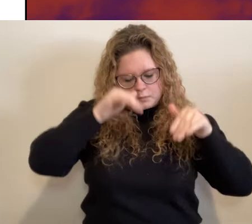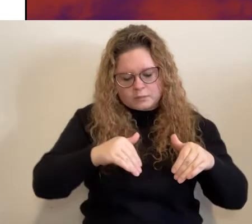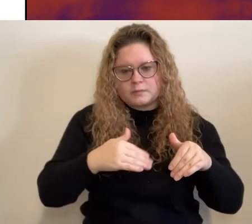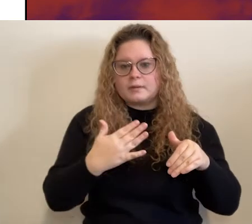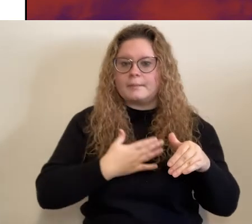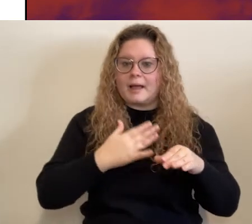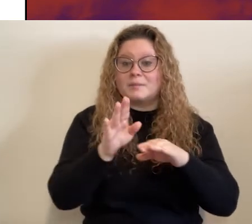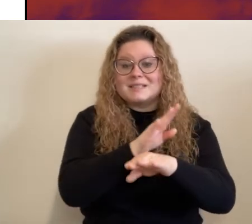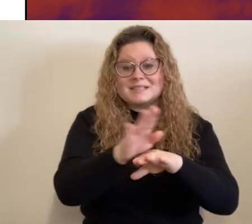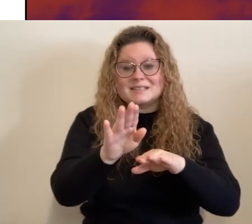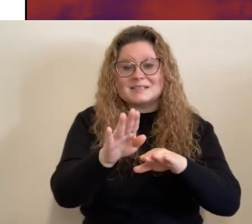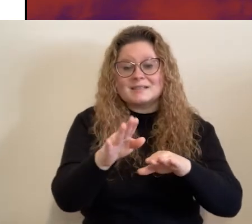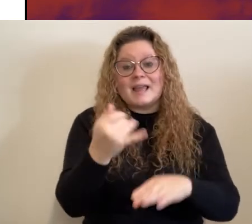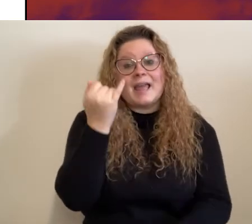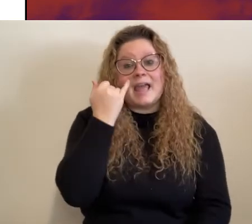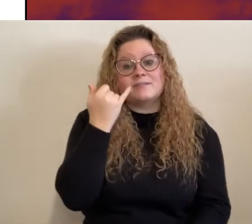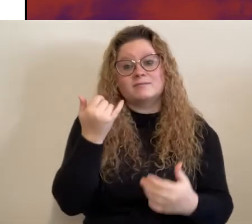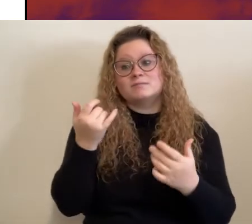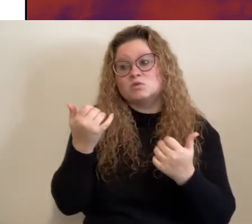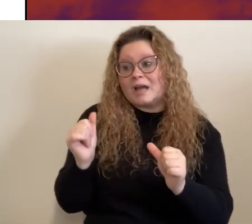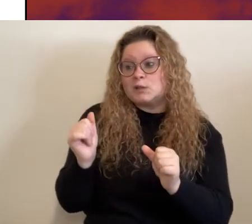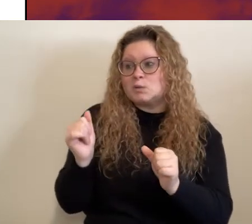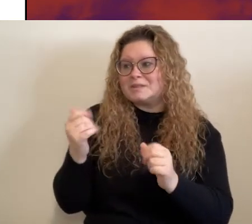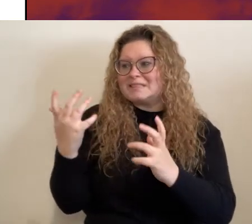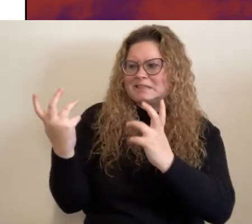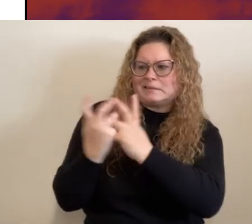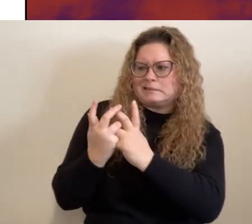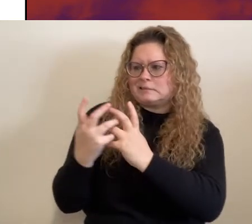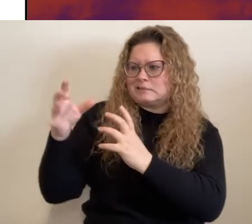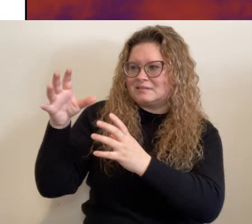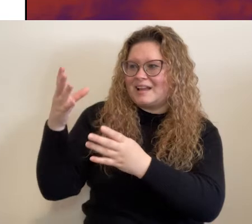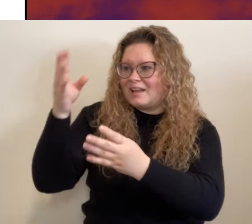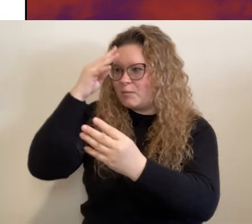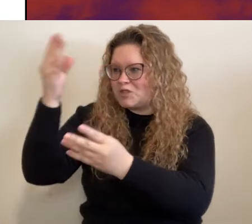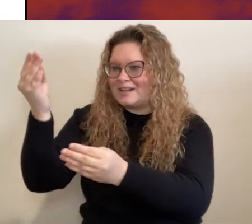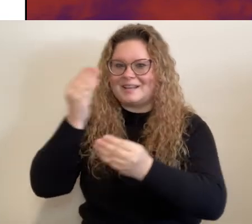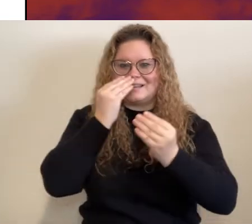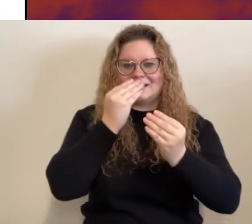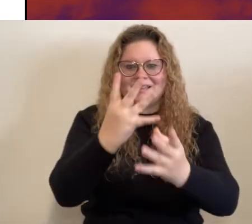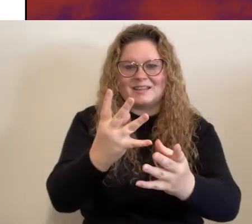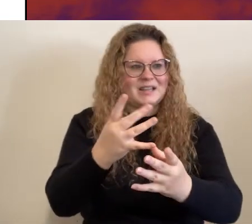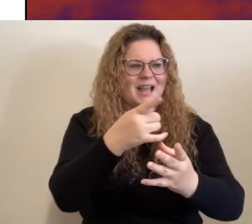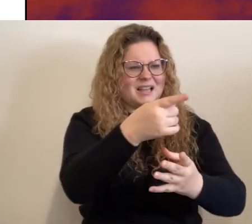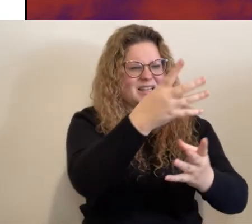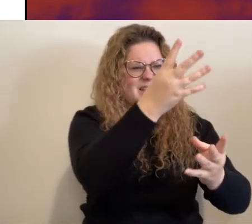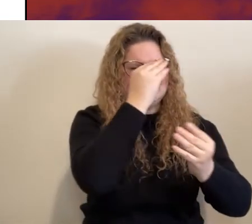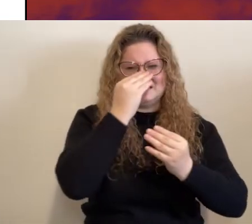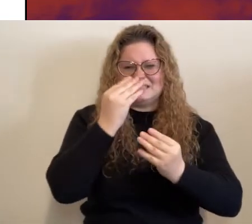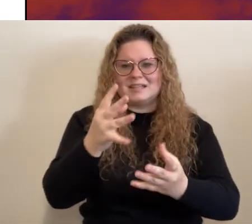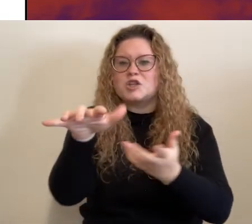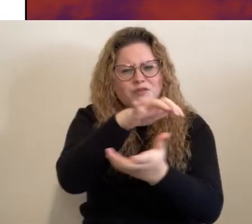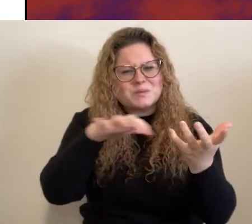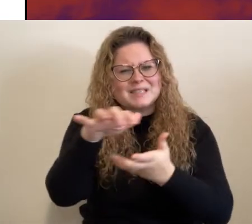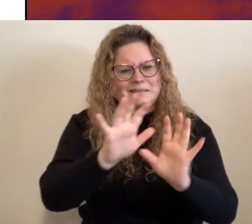just regurgitating other people's things or trying to mishmash things that are confusing, but hopefully it'll make sense one day. Like, we want to be a little